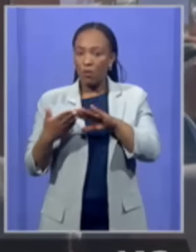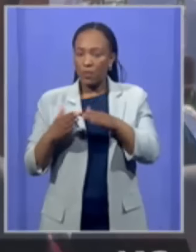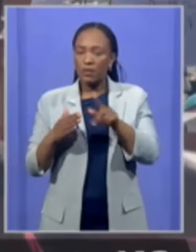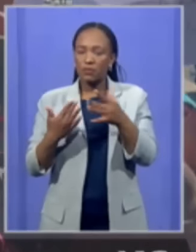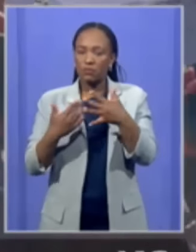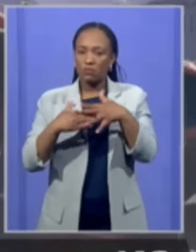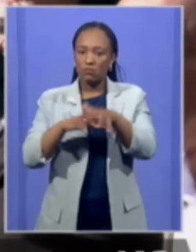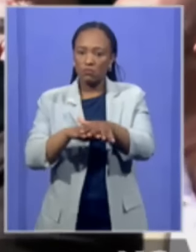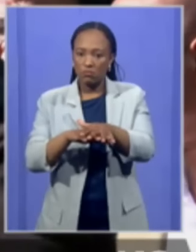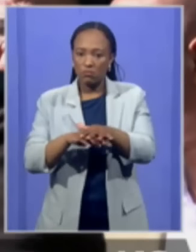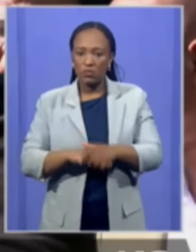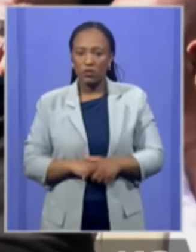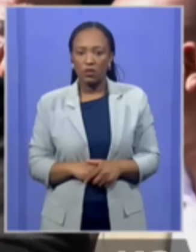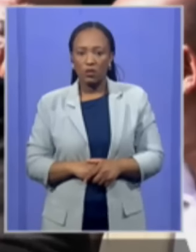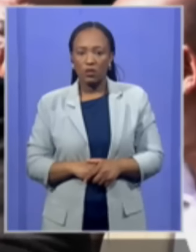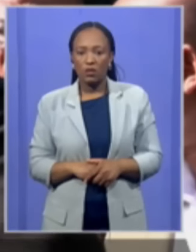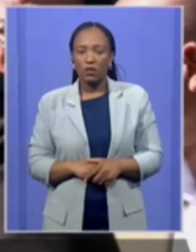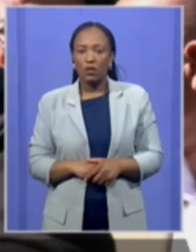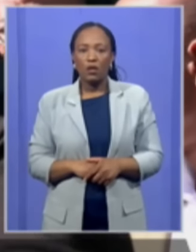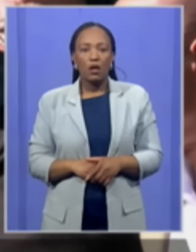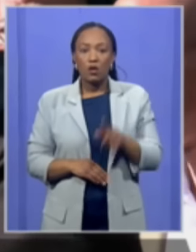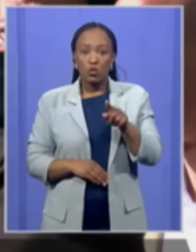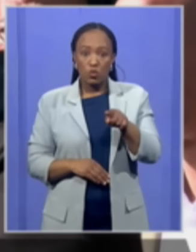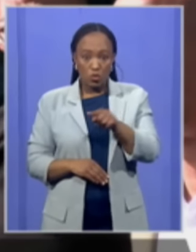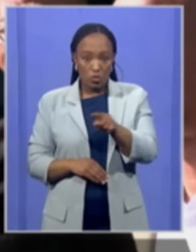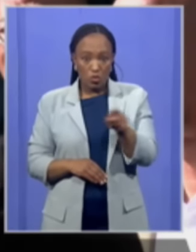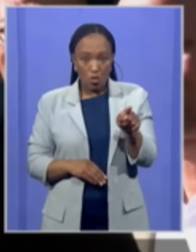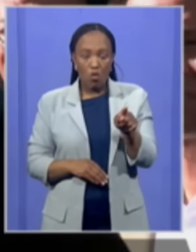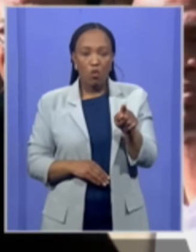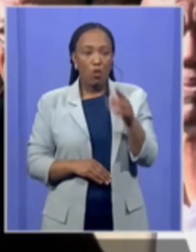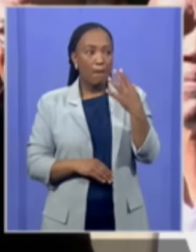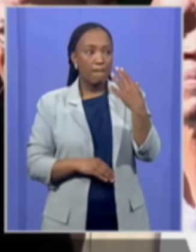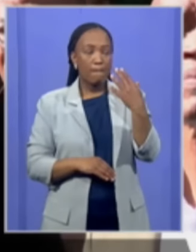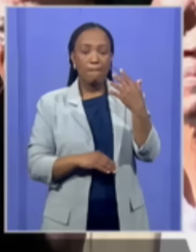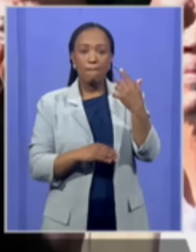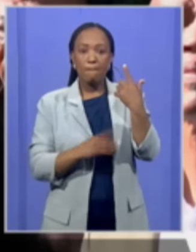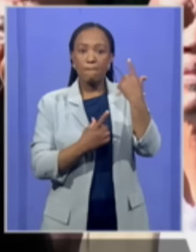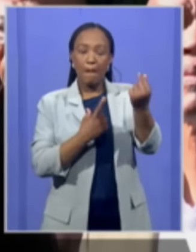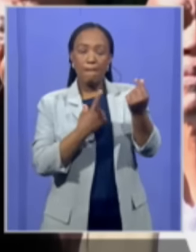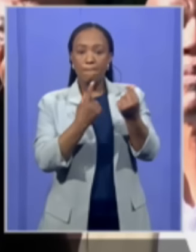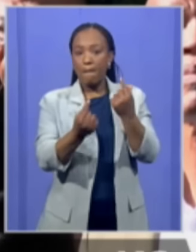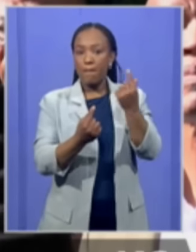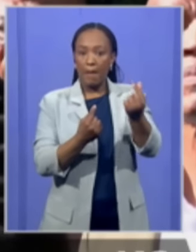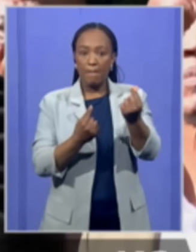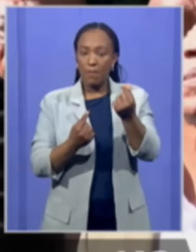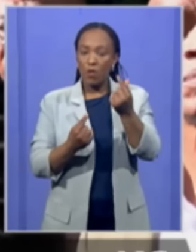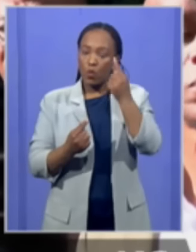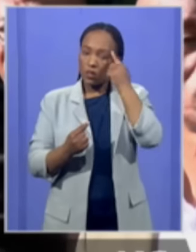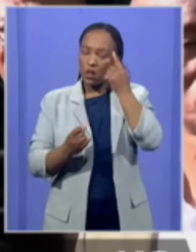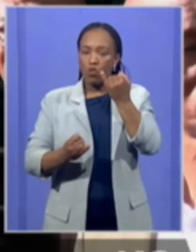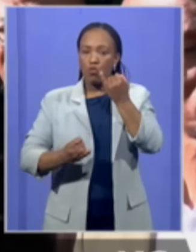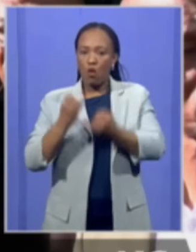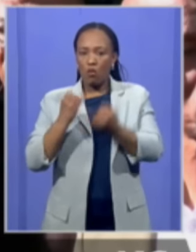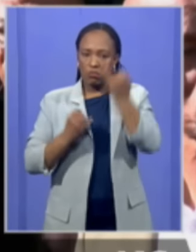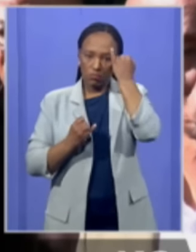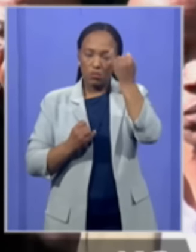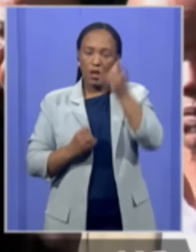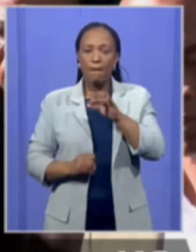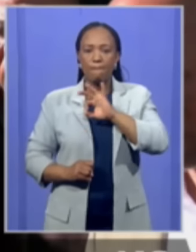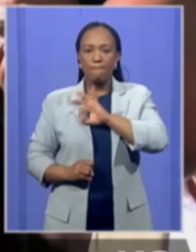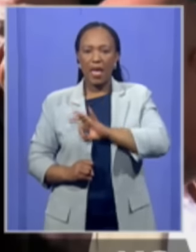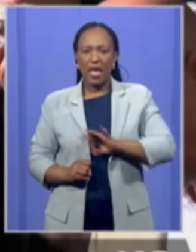leave here with a misconception that I can wake up and remove a mayor. I can't do that. The Provincial